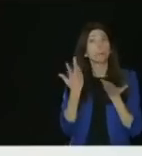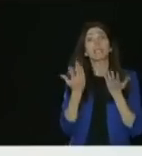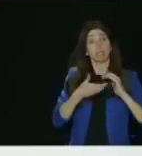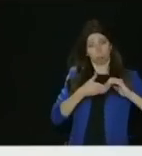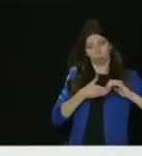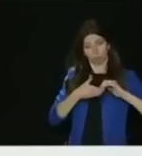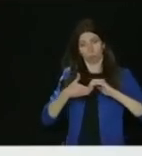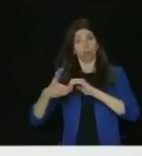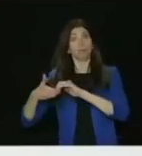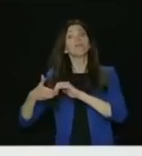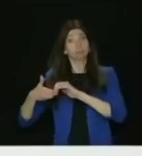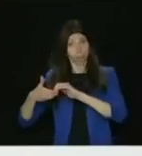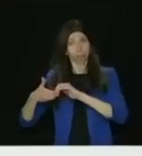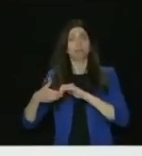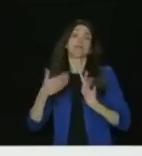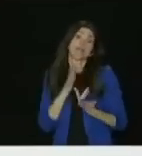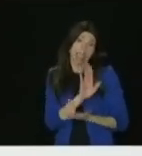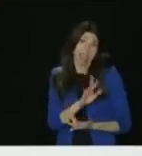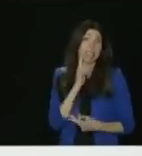for compensation, of course.